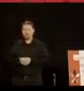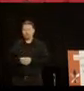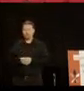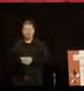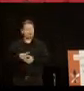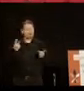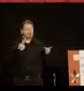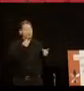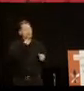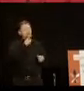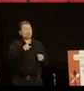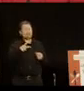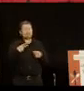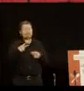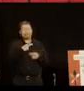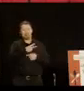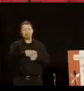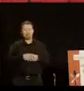No.